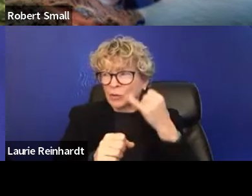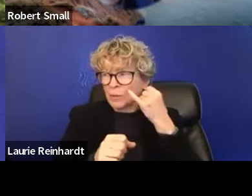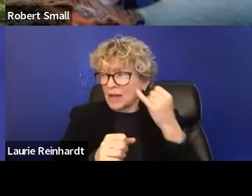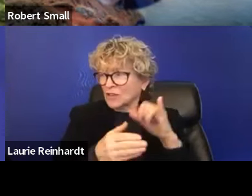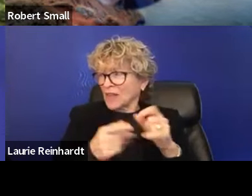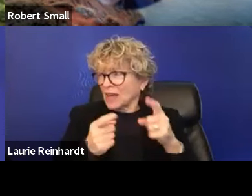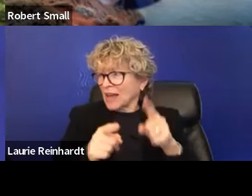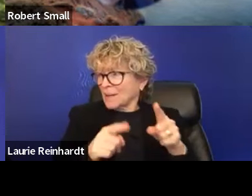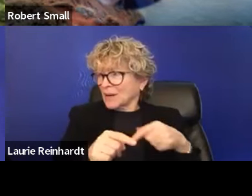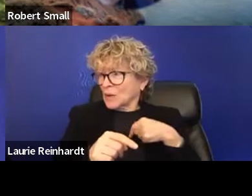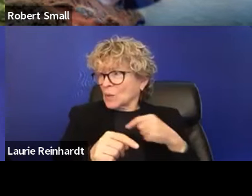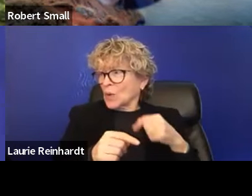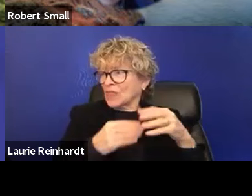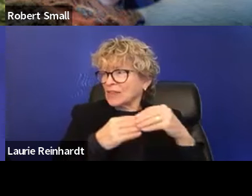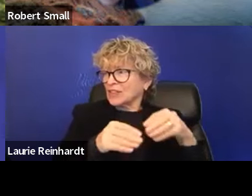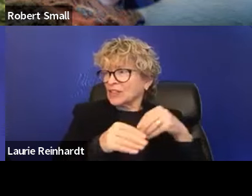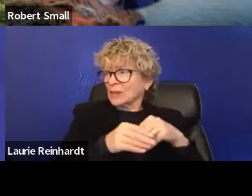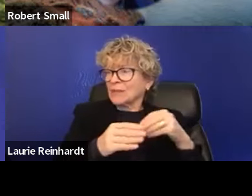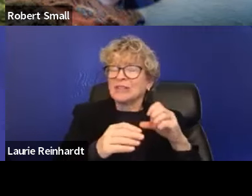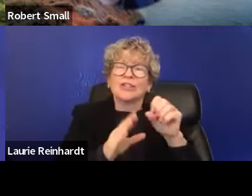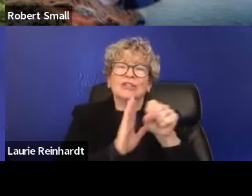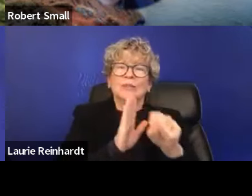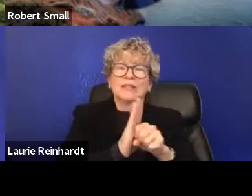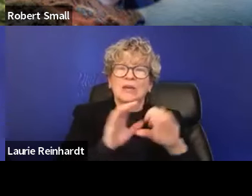state is doing that to your community?